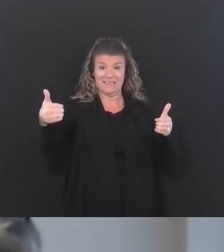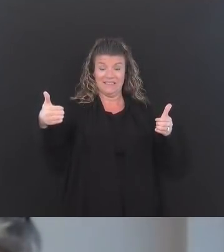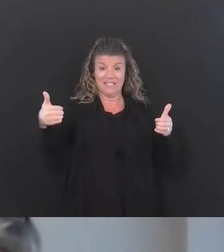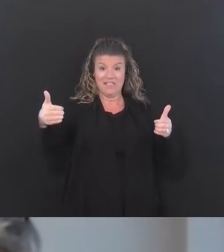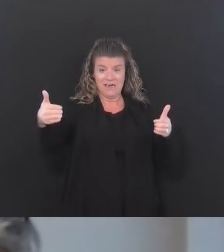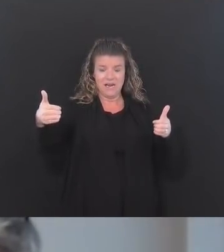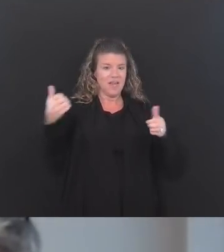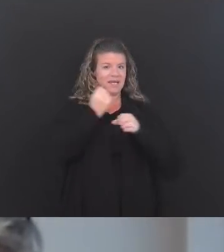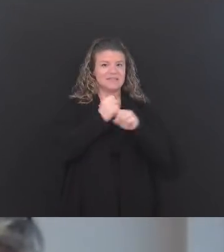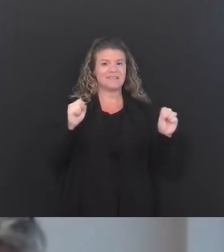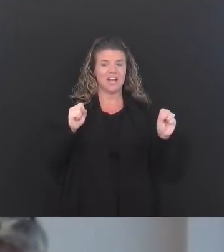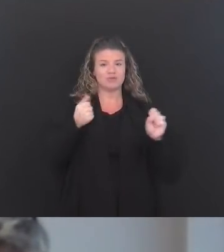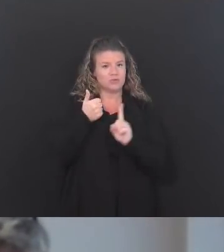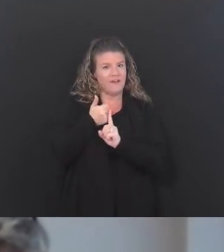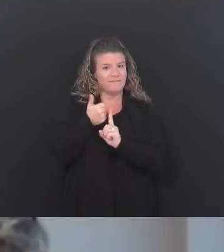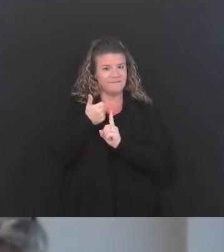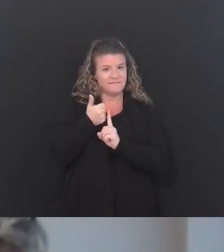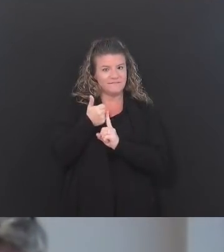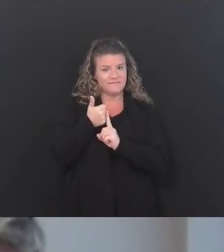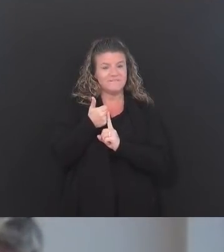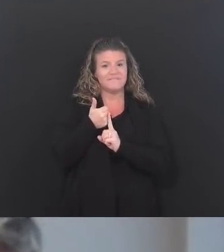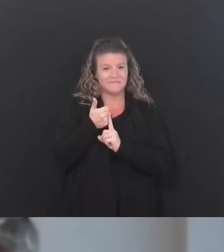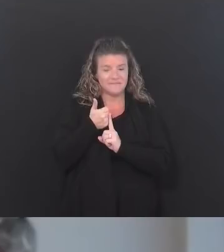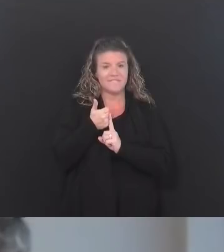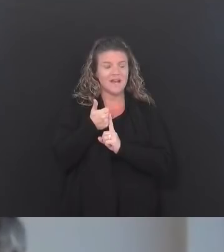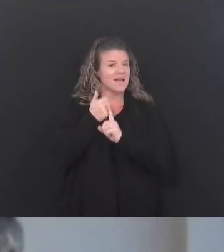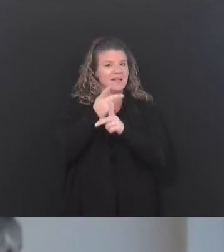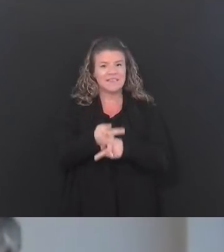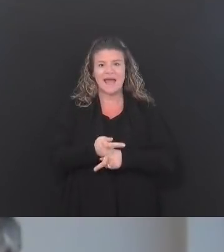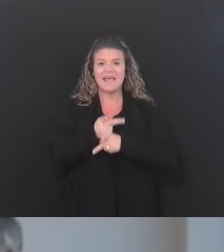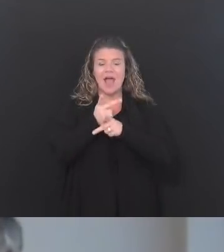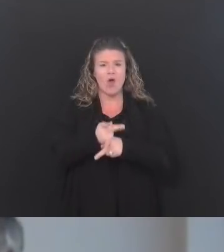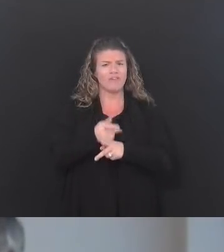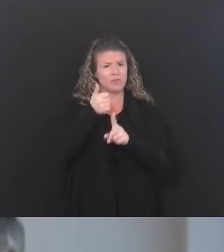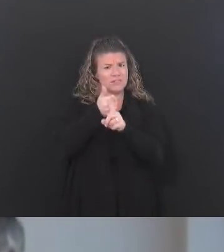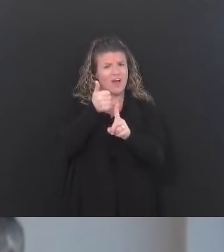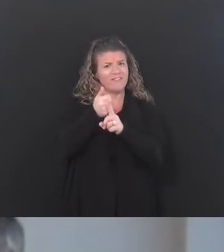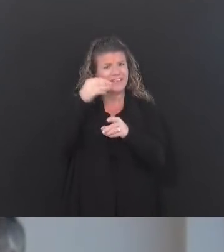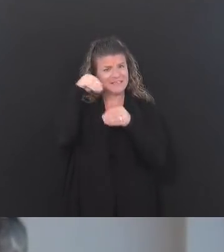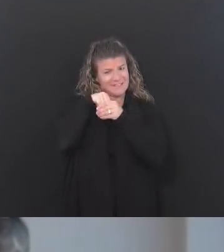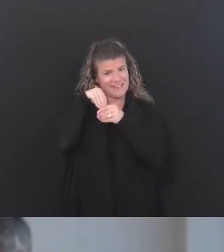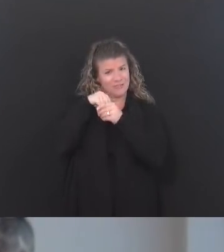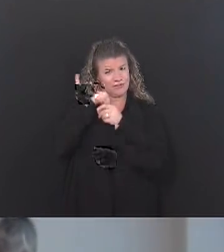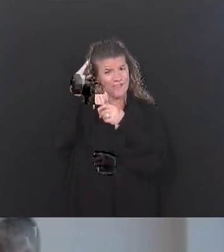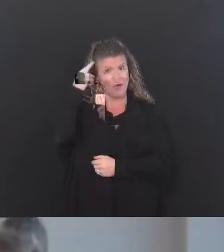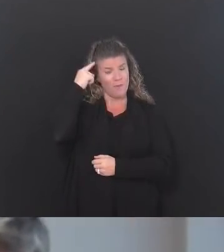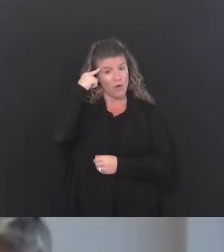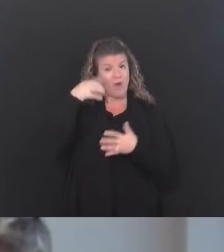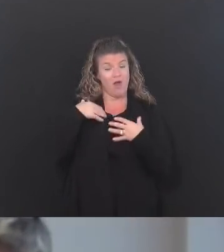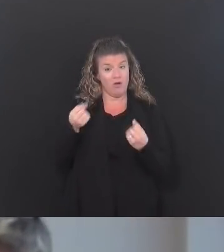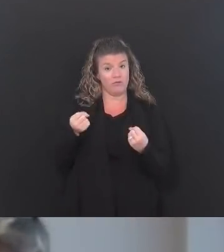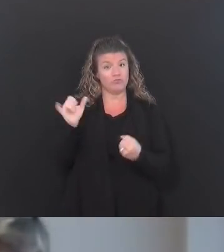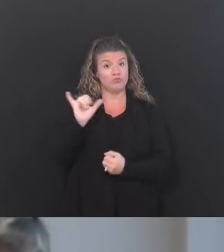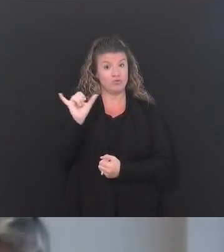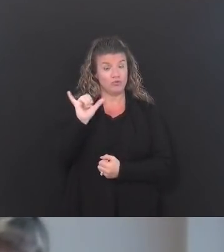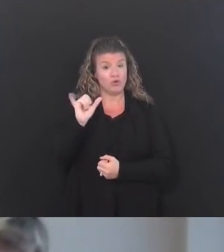your physical health, take care of your mental health as well. On our